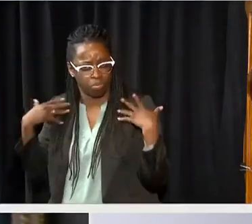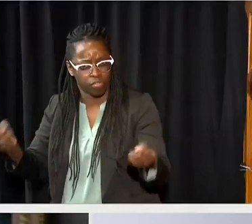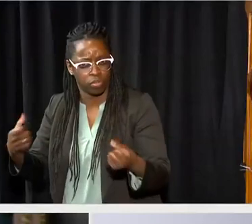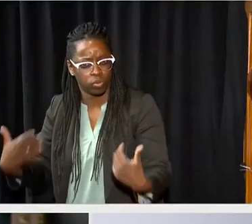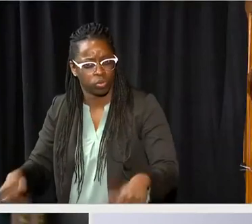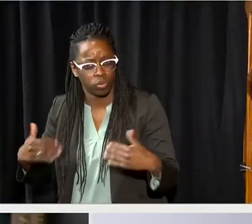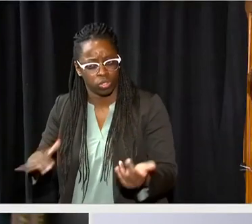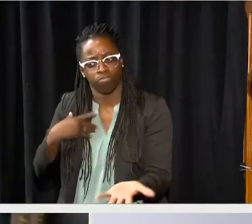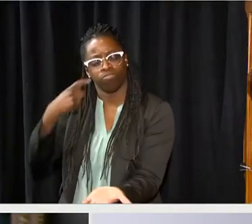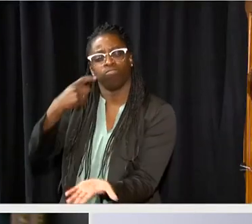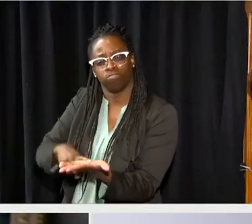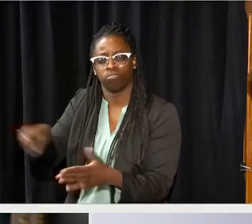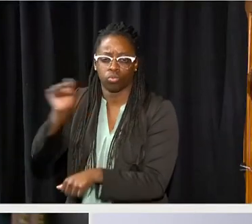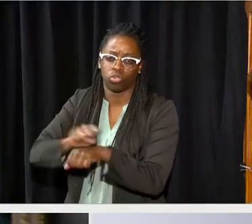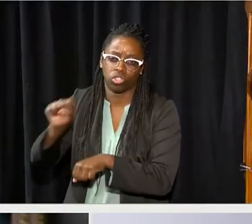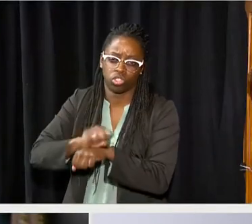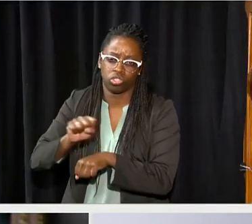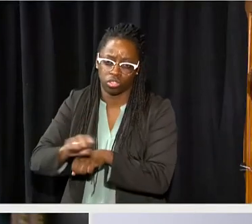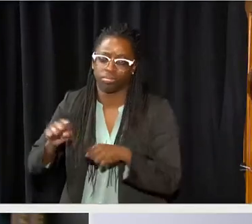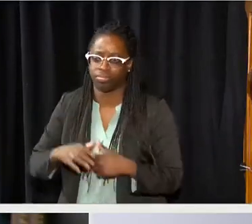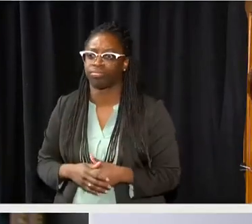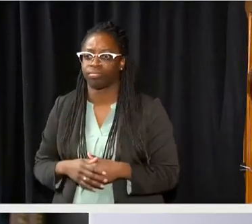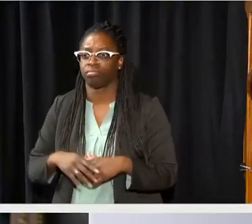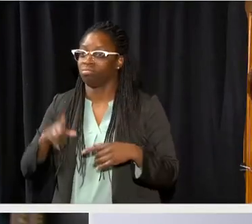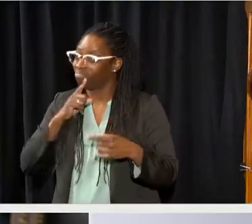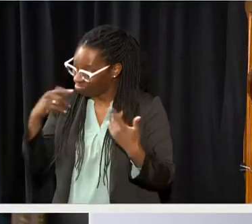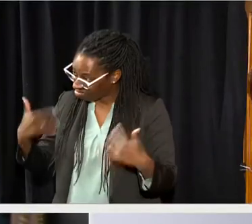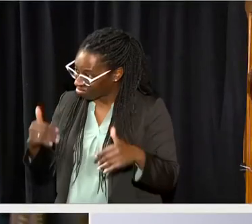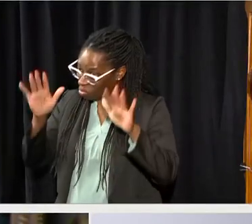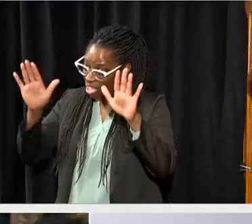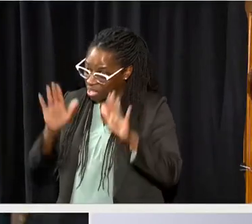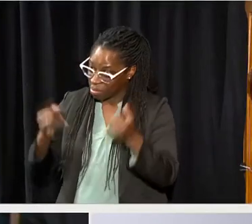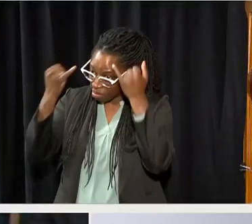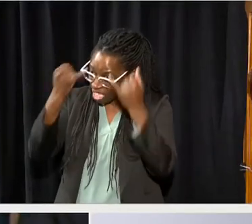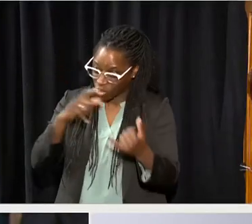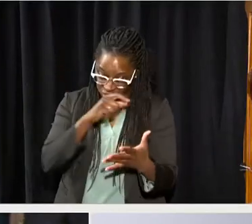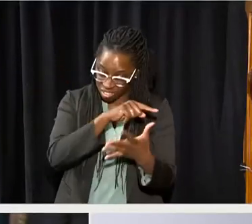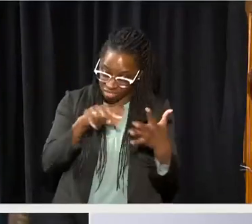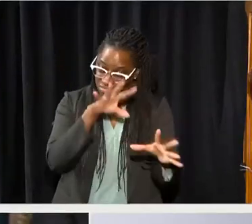it's good. It's really good.